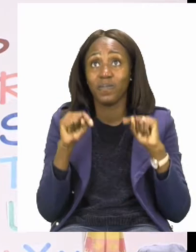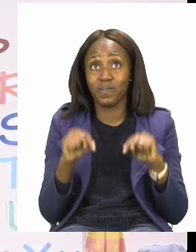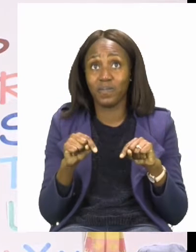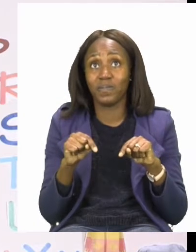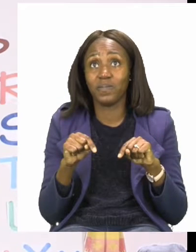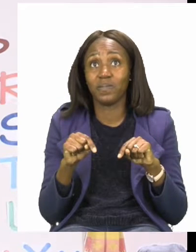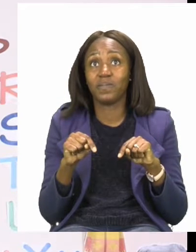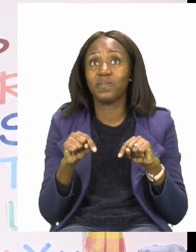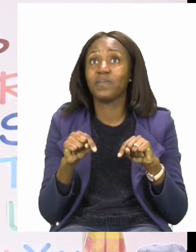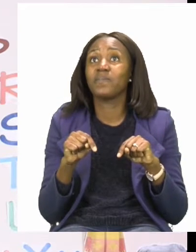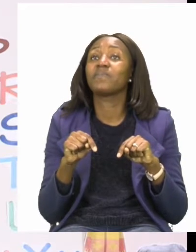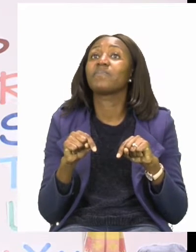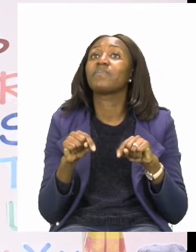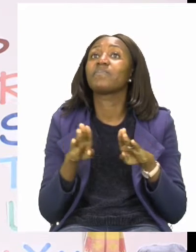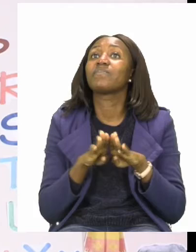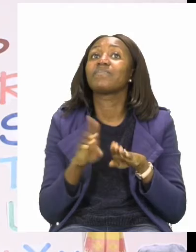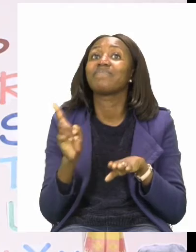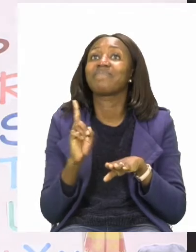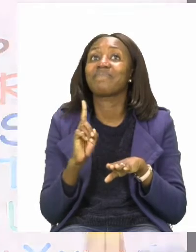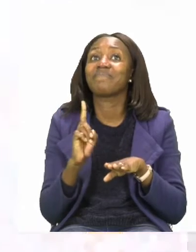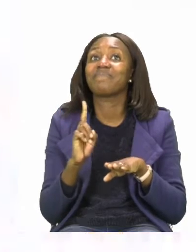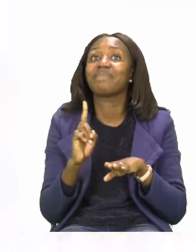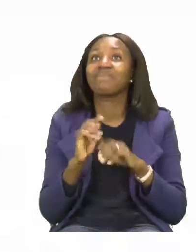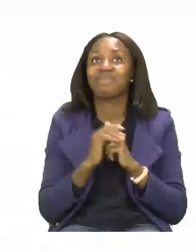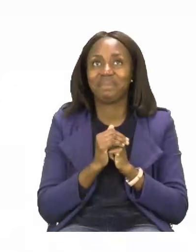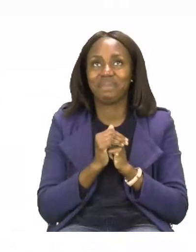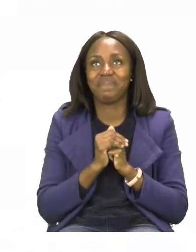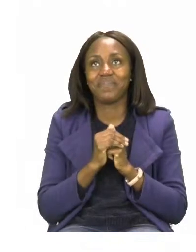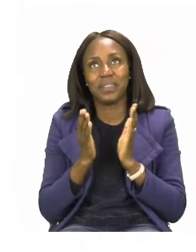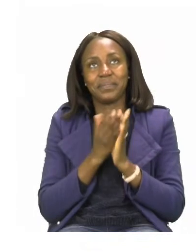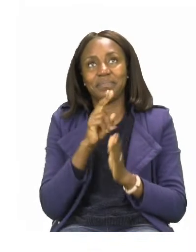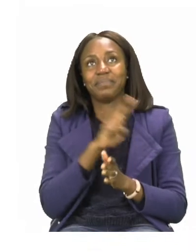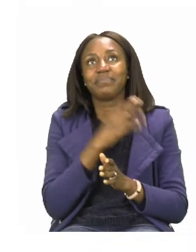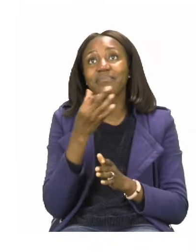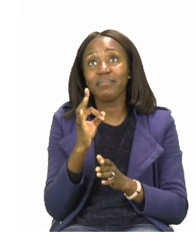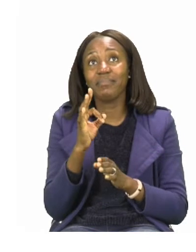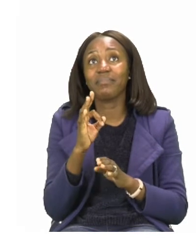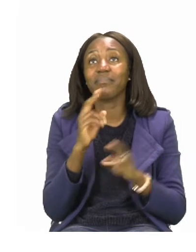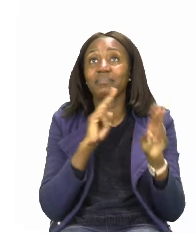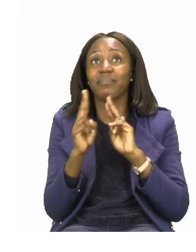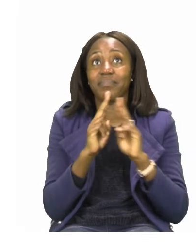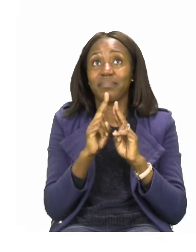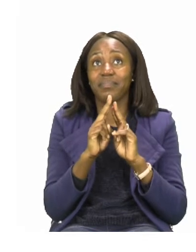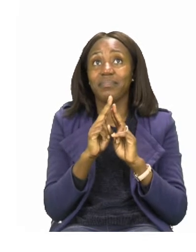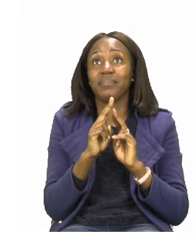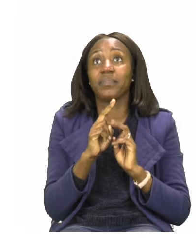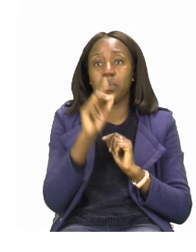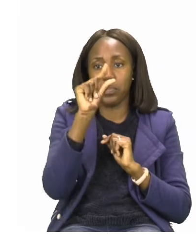us start our lesson by going to page 29. On page 29, we are talking about